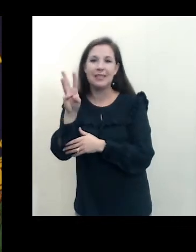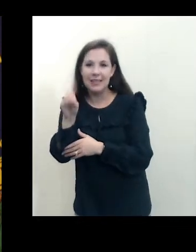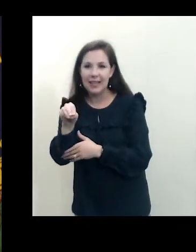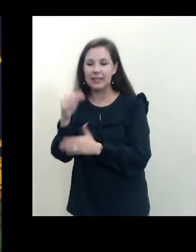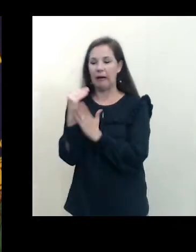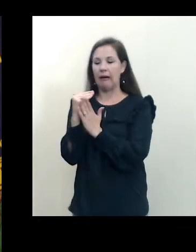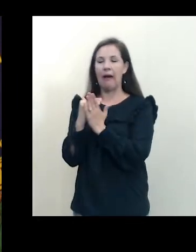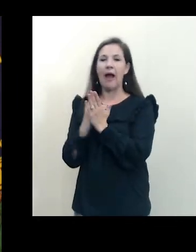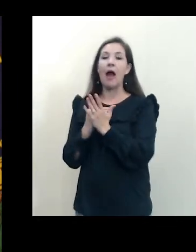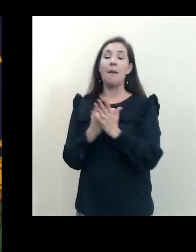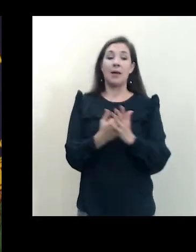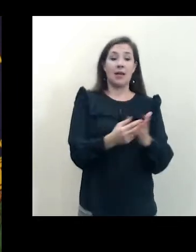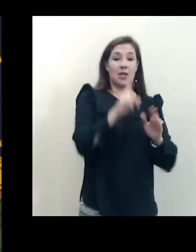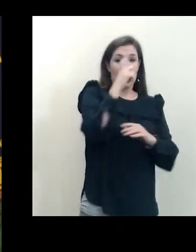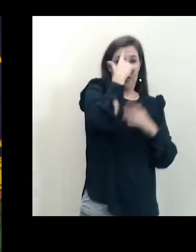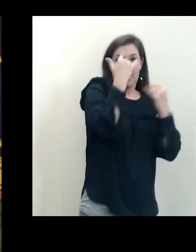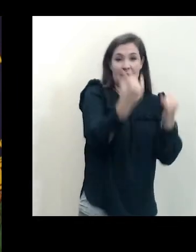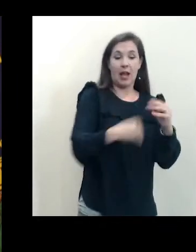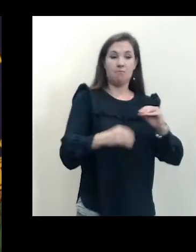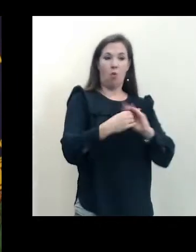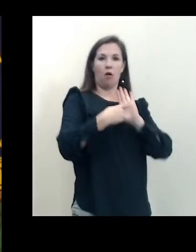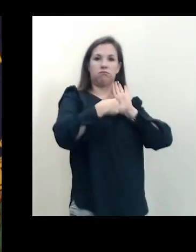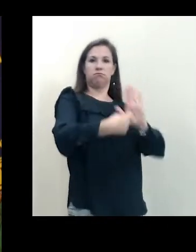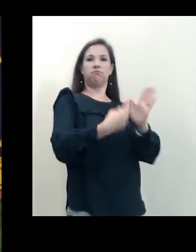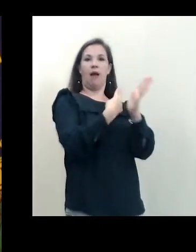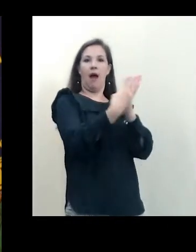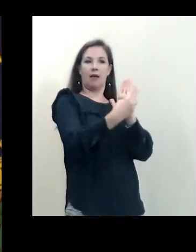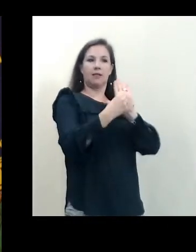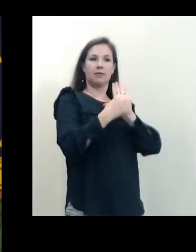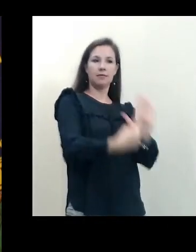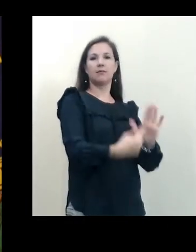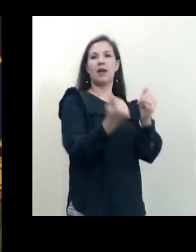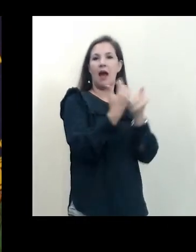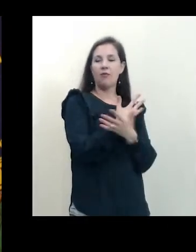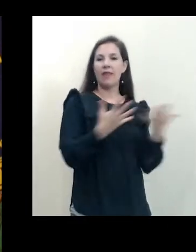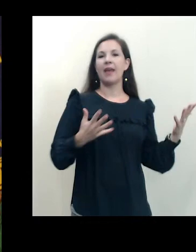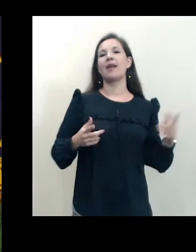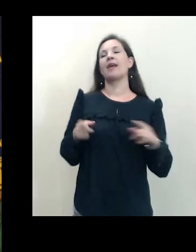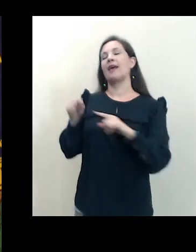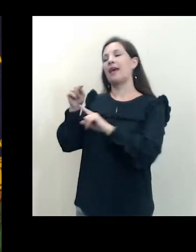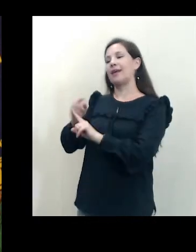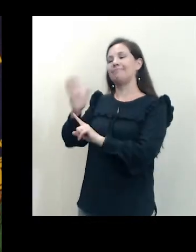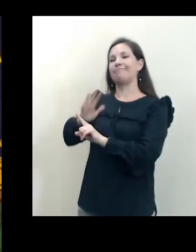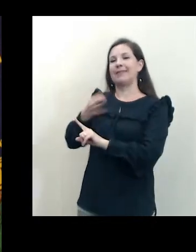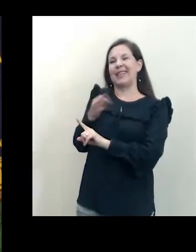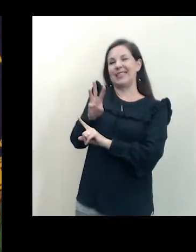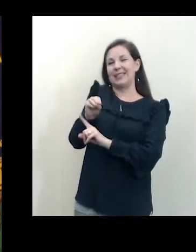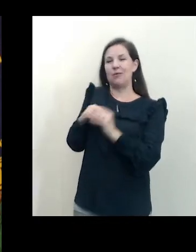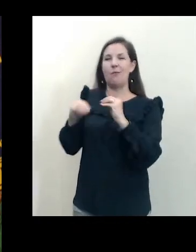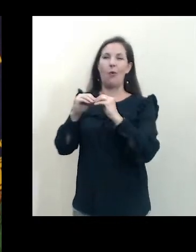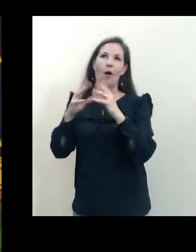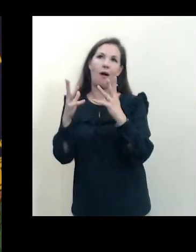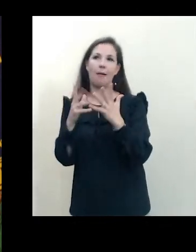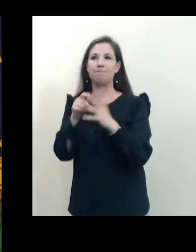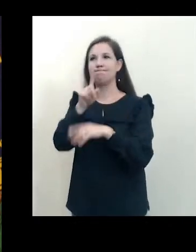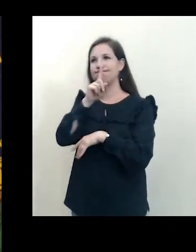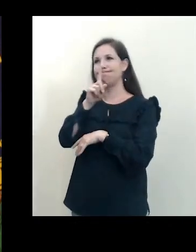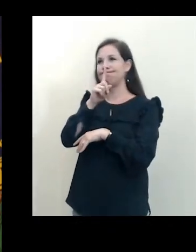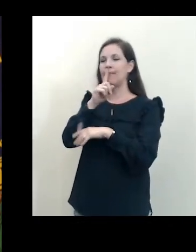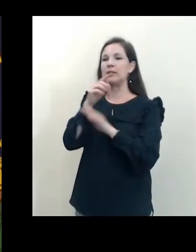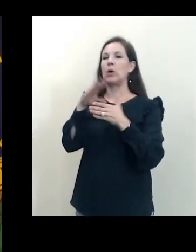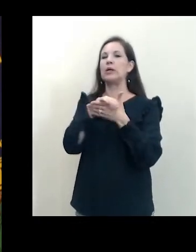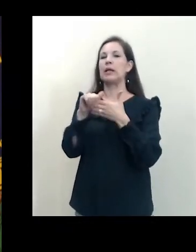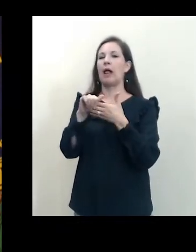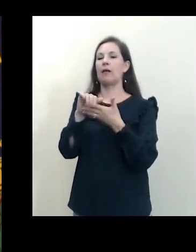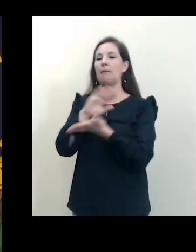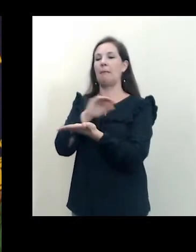This wasn't always transparent government, in which they just put a dollar amount for a certain department. But it's a little different